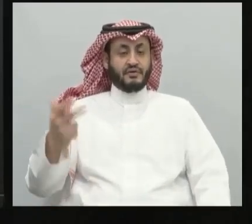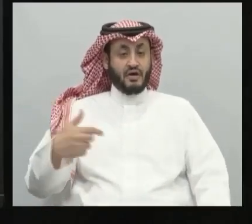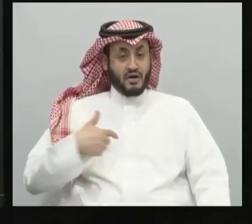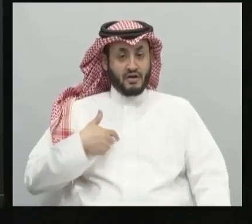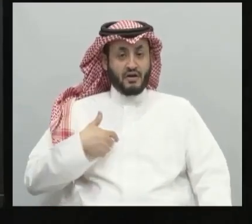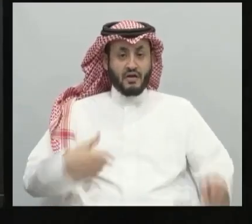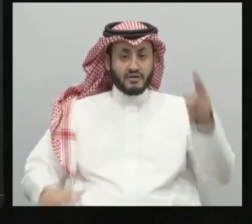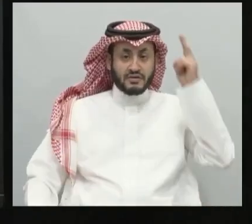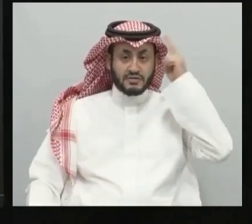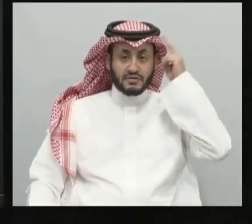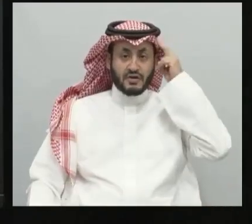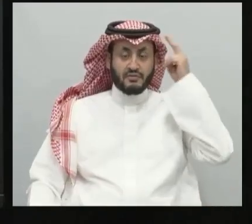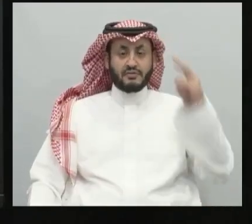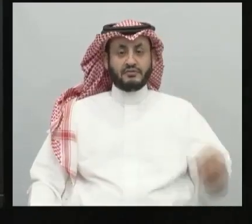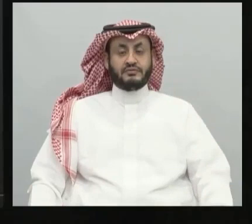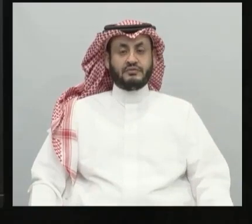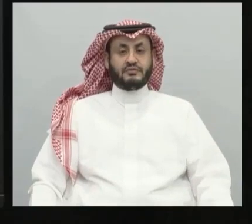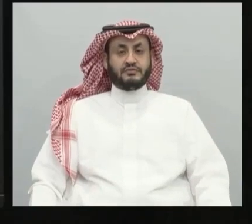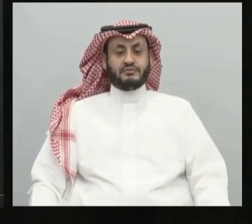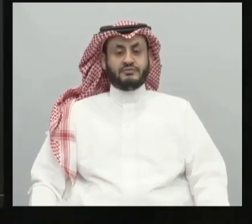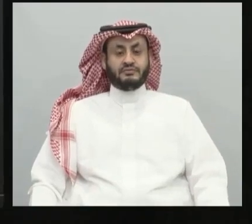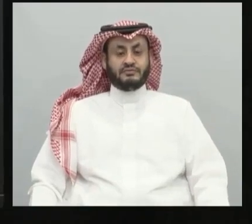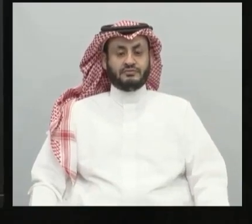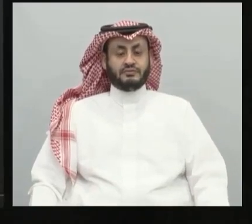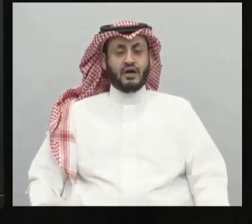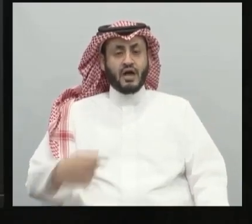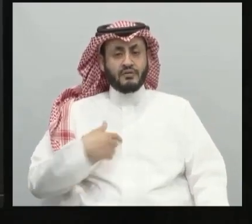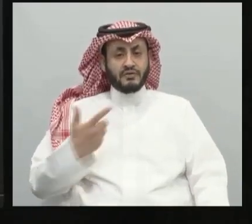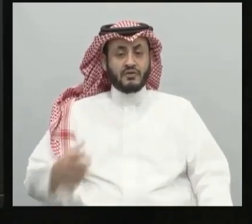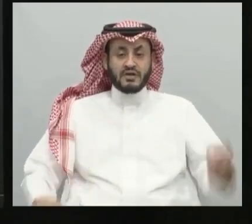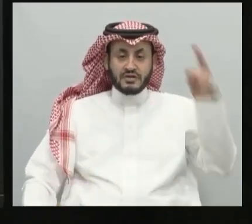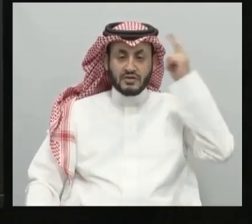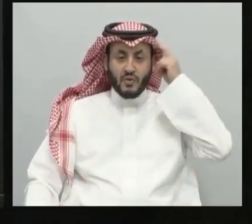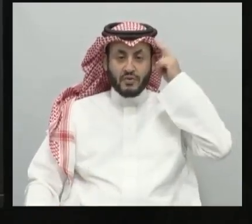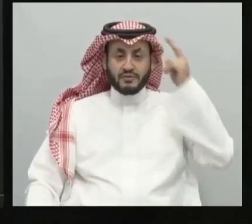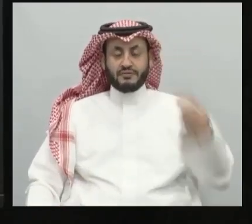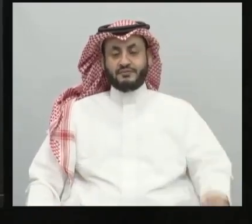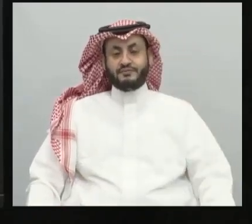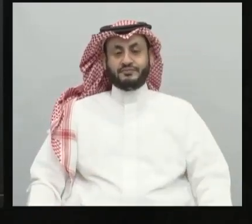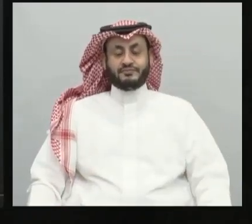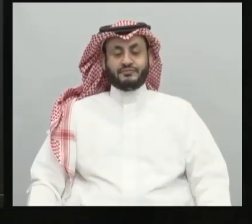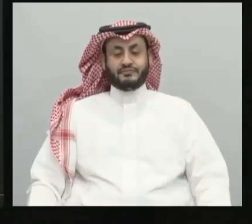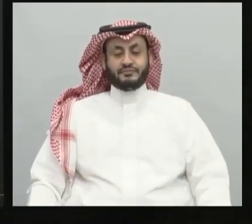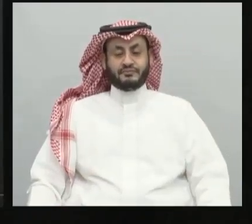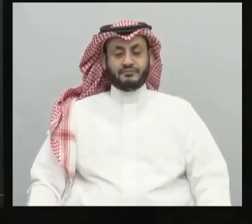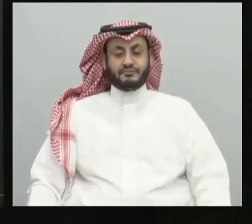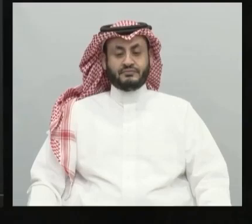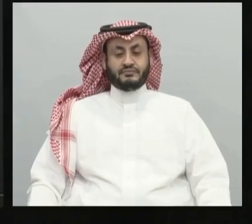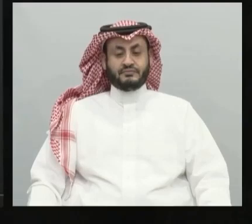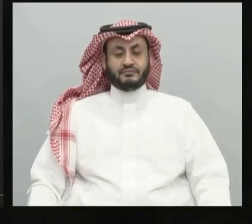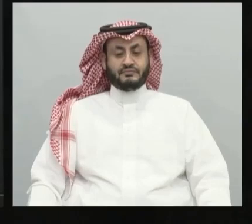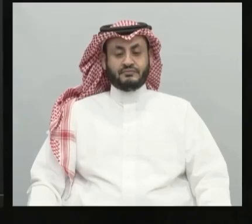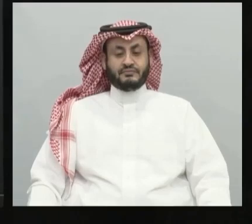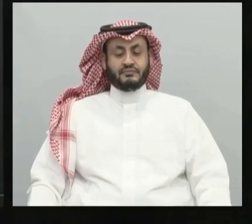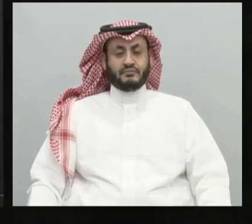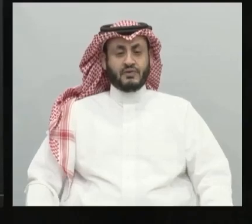Our country name is Saudi Arabia. We are Saudi. Okay, we are Saudis. I'm Saudi. And